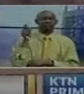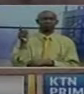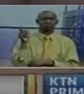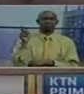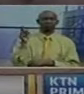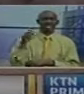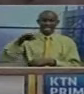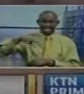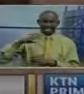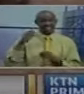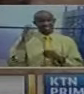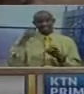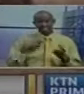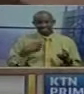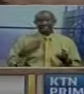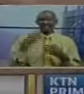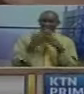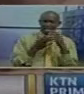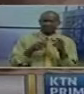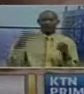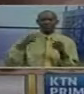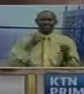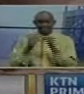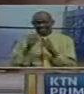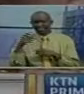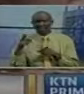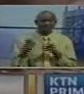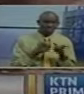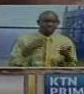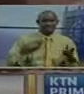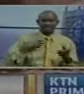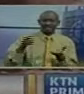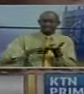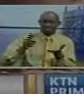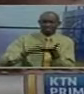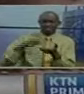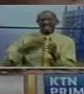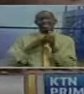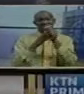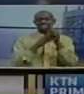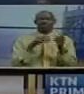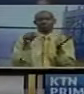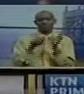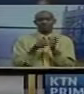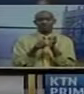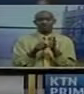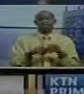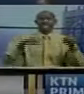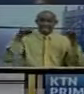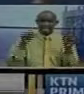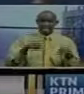Area leaders blamed the bloodshed and constant fight on the scramble for resources and leadership quest. Ya